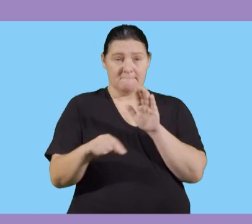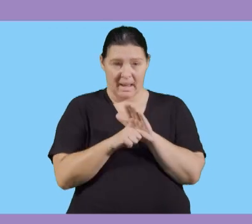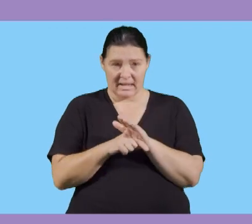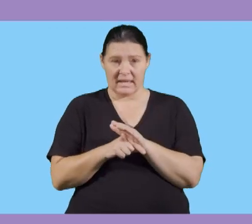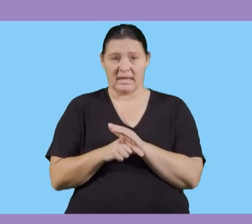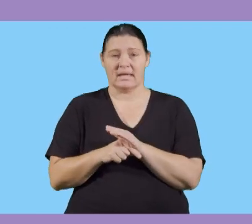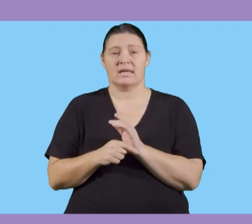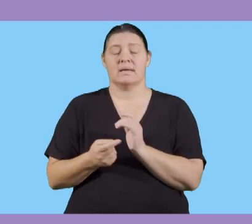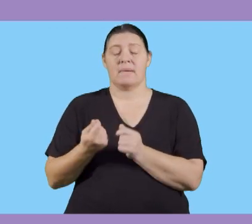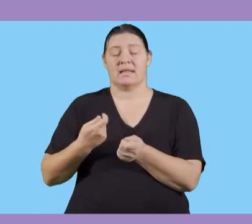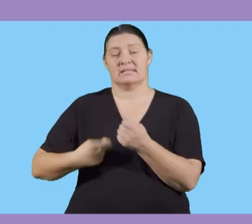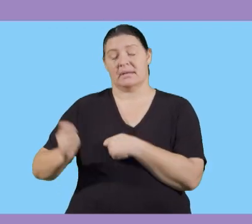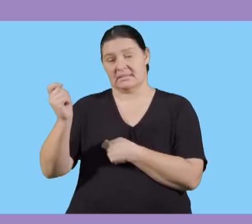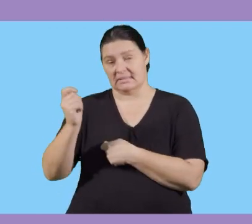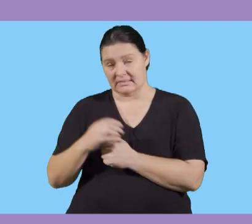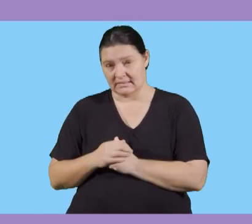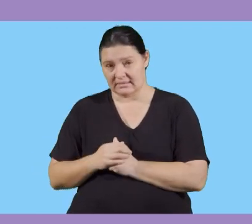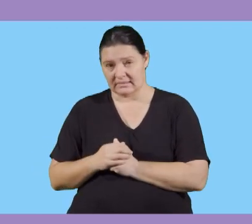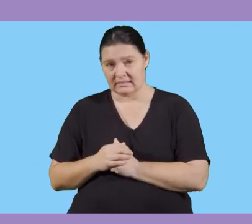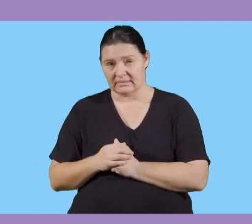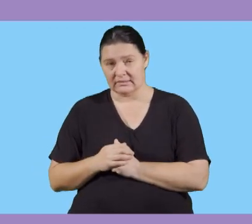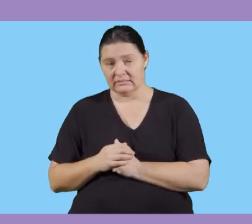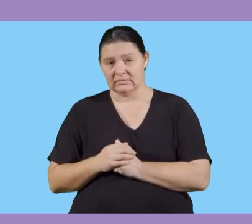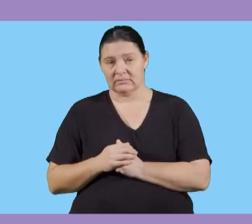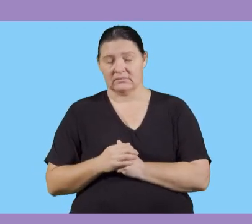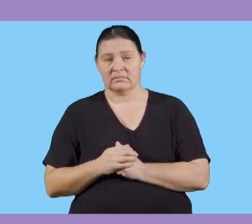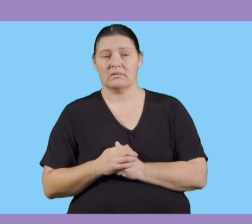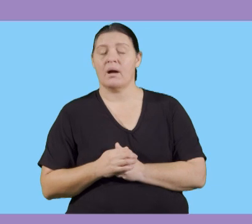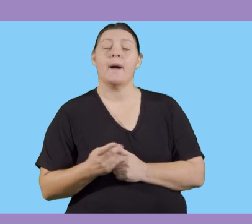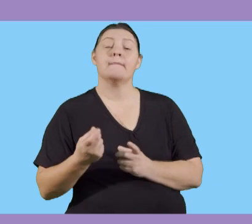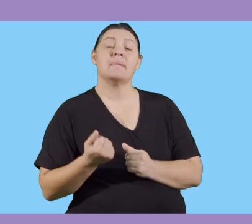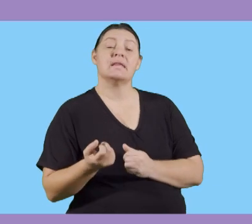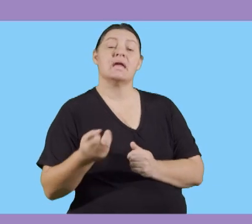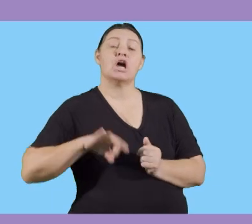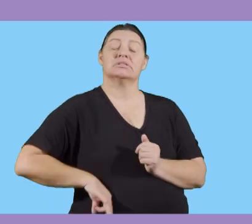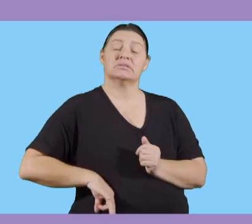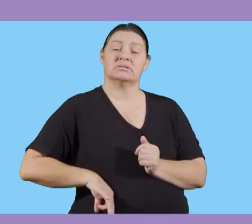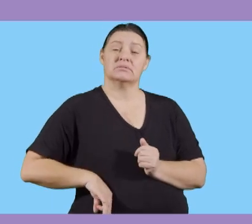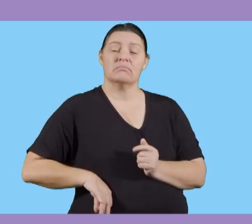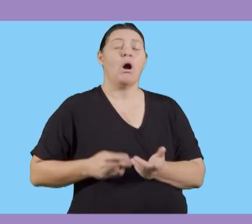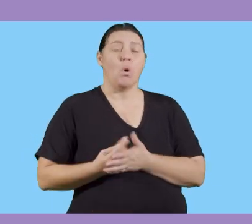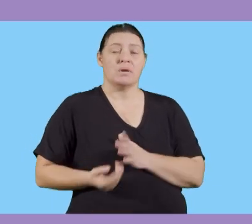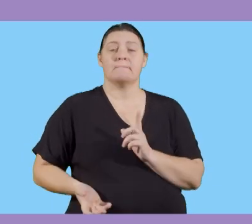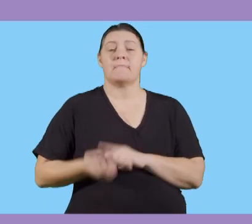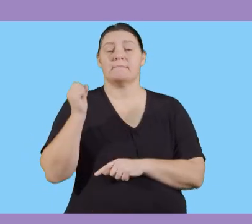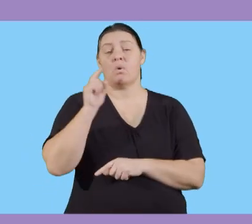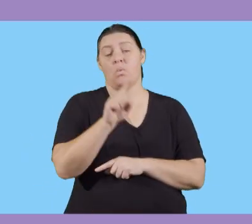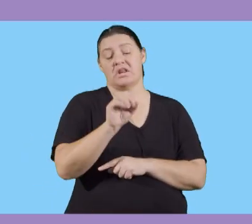the money spent. So what was the money earned? Mike only could get